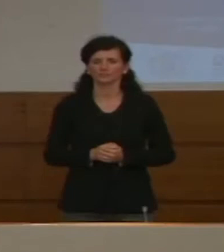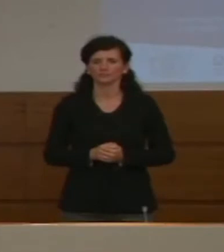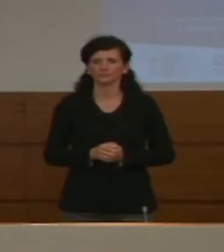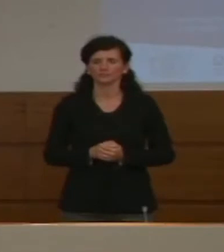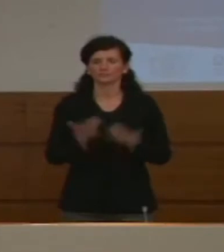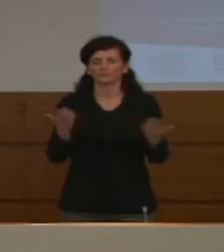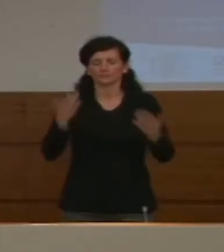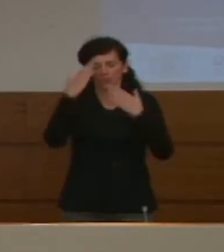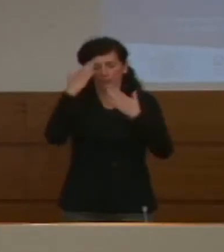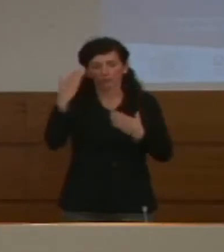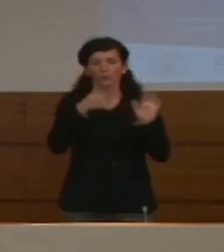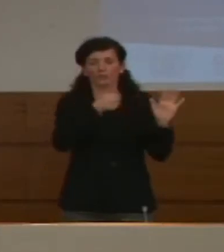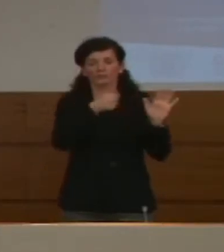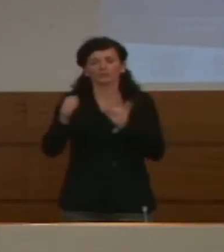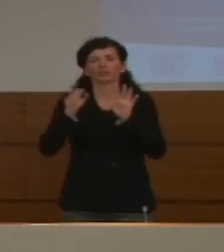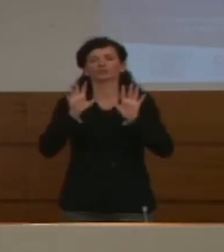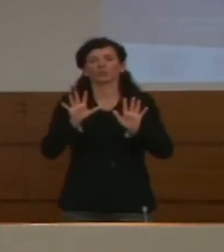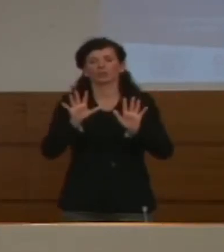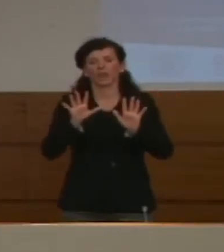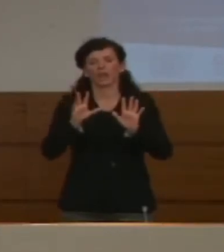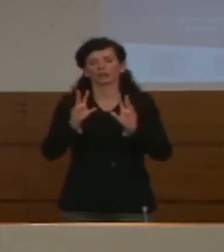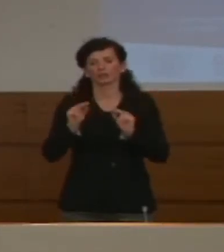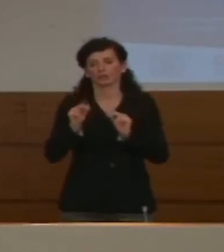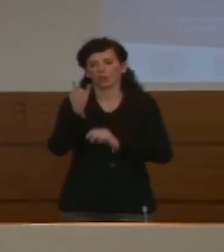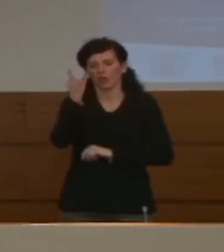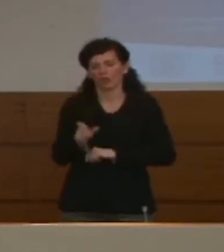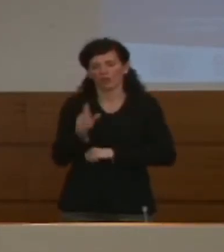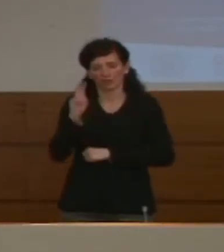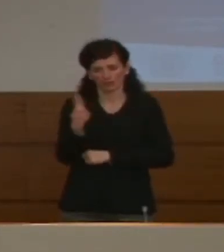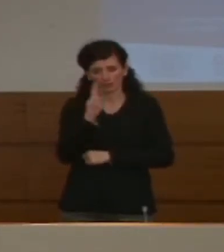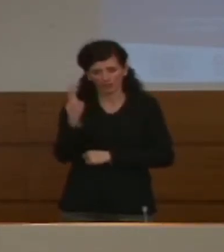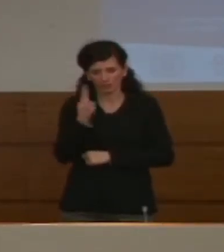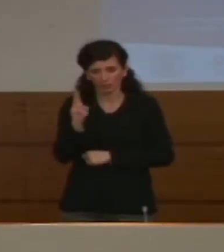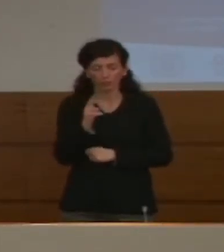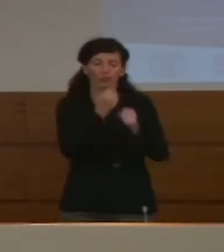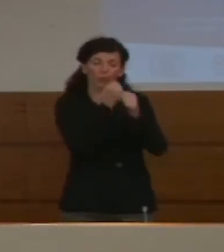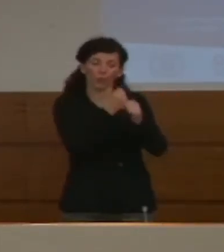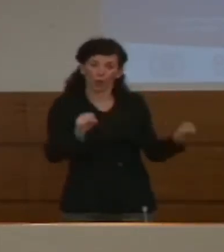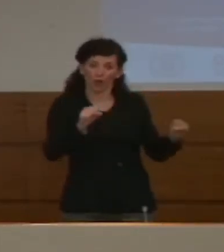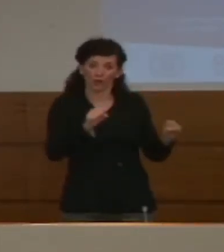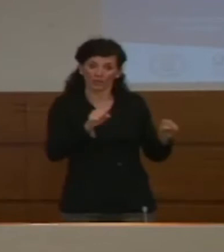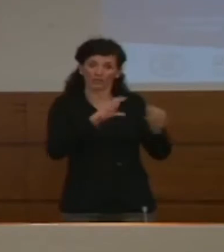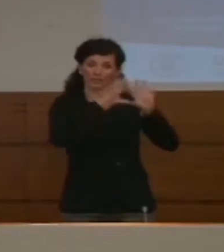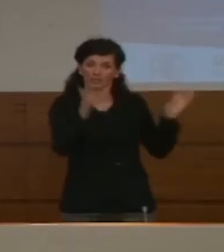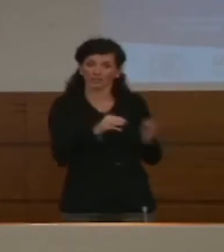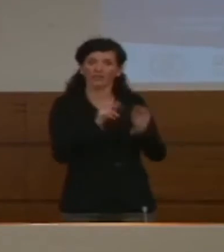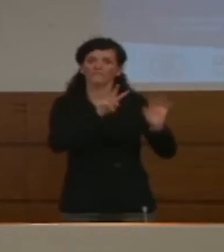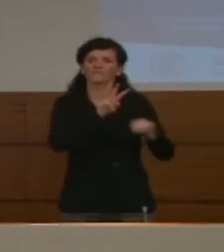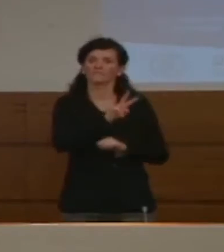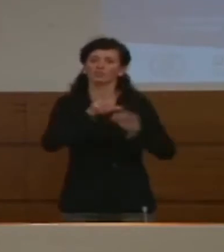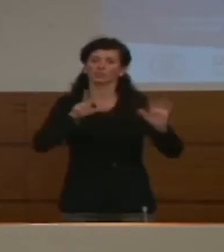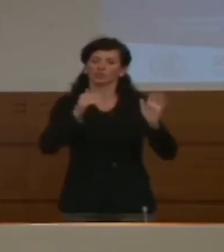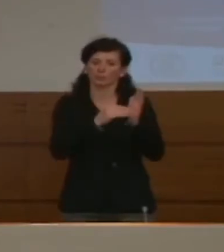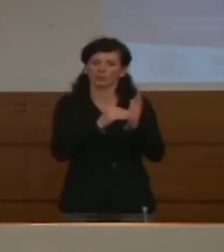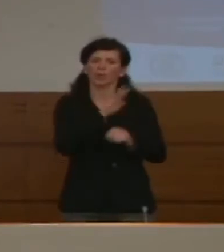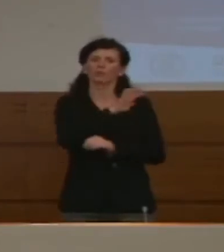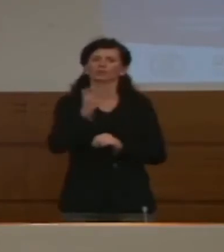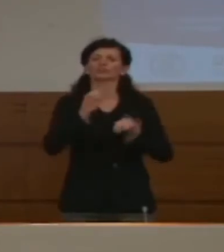Today, unfortunately, we register 610 new deceased, while the total of those recovered reaches